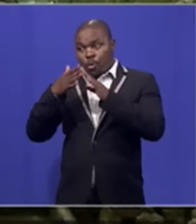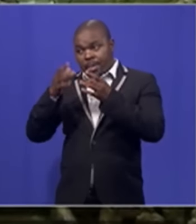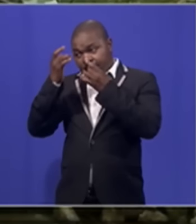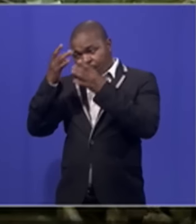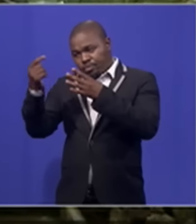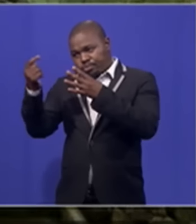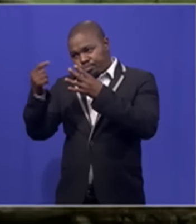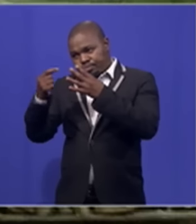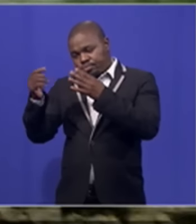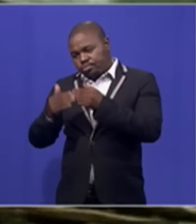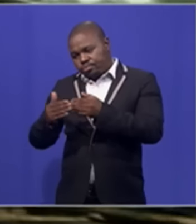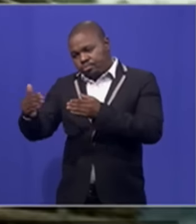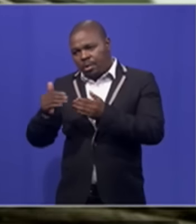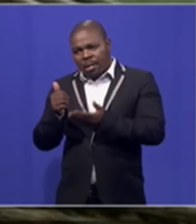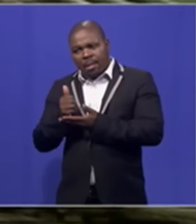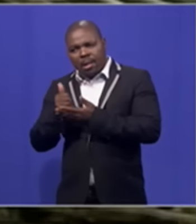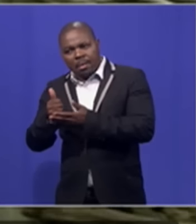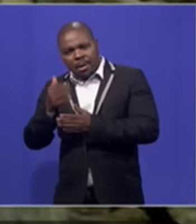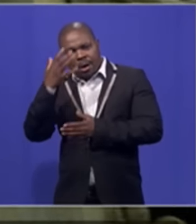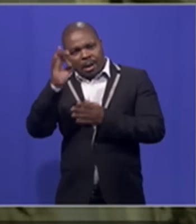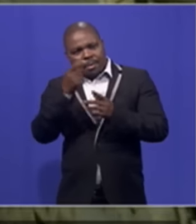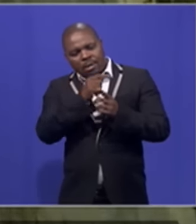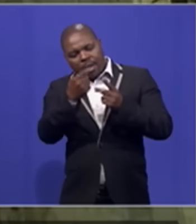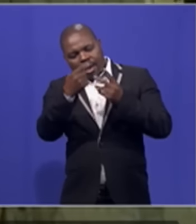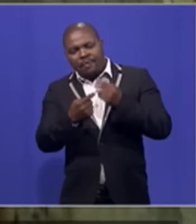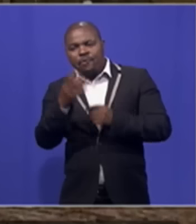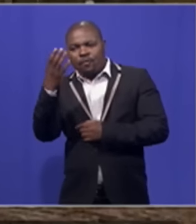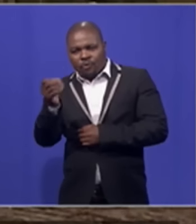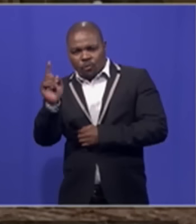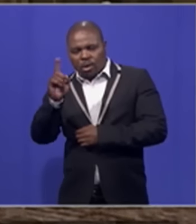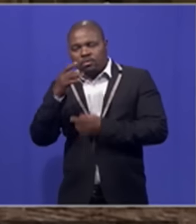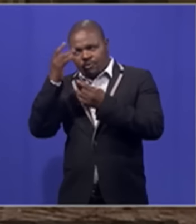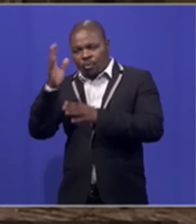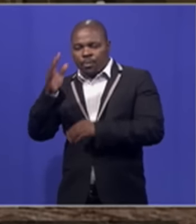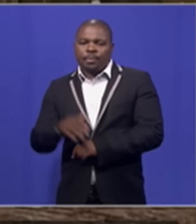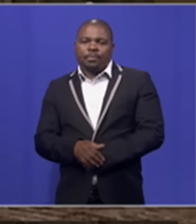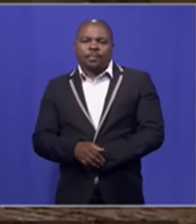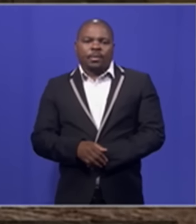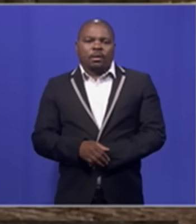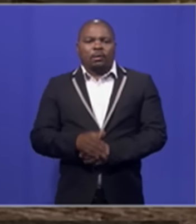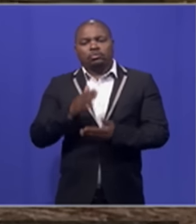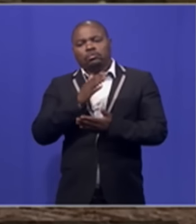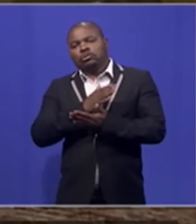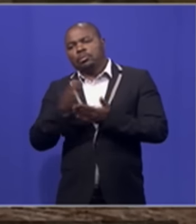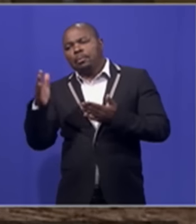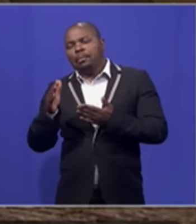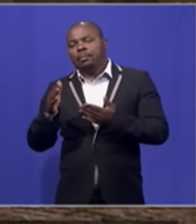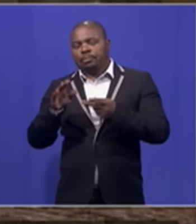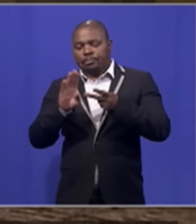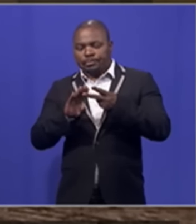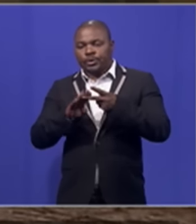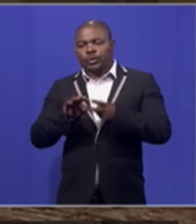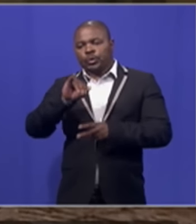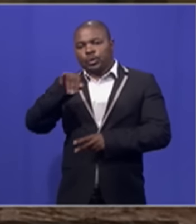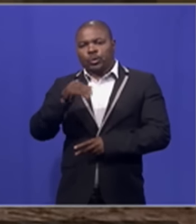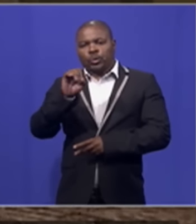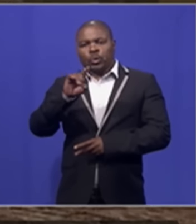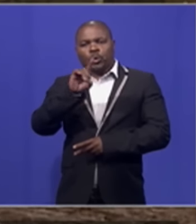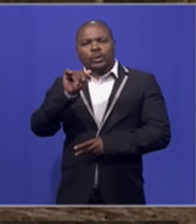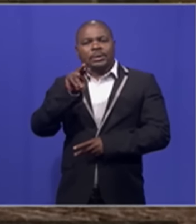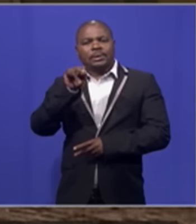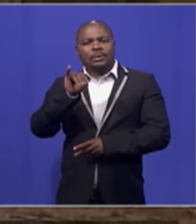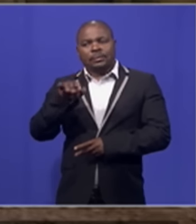tsa moraorao tsa dithuso tseo mmuso o tla ba fa tsona. Ditabeng tse ding baahi ba Jozini e ka leboya la province